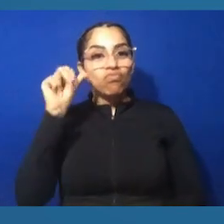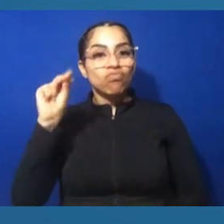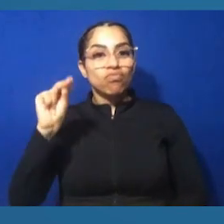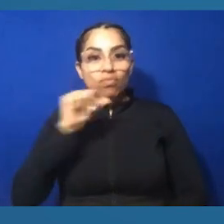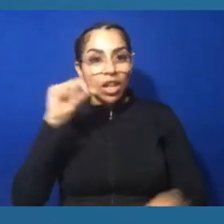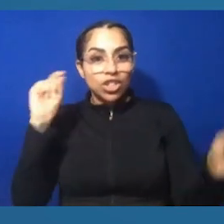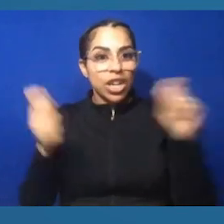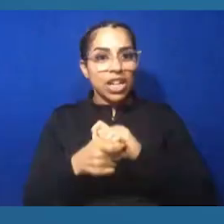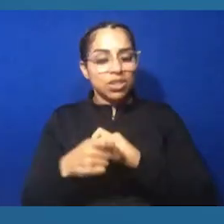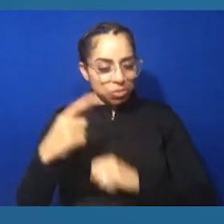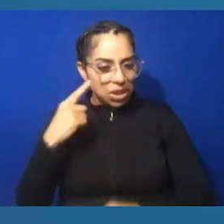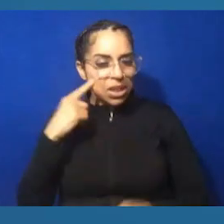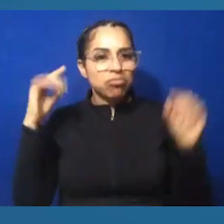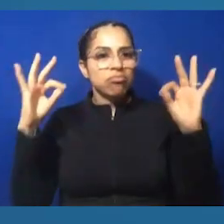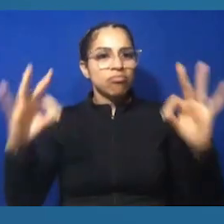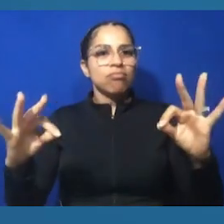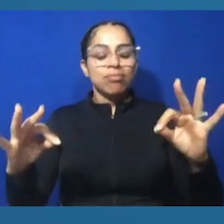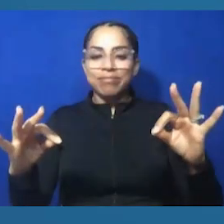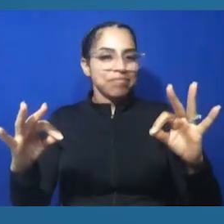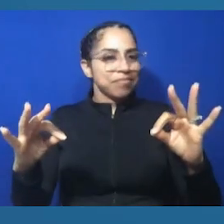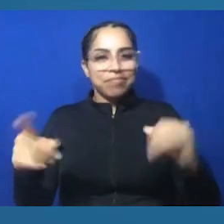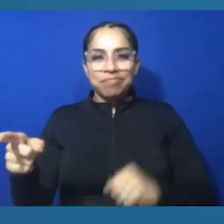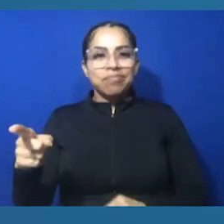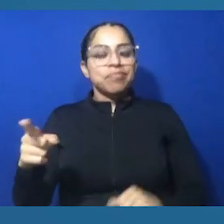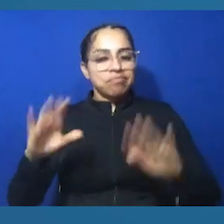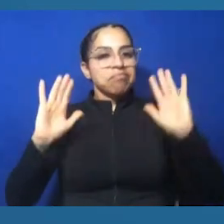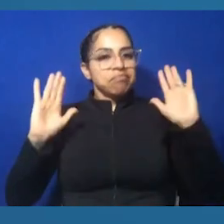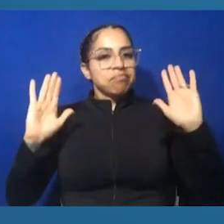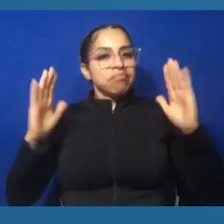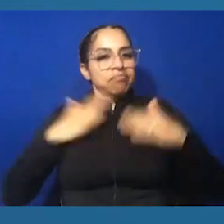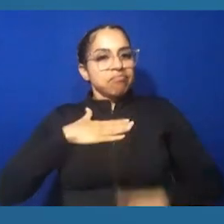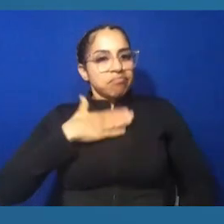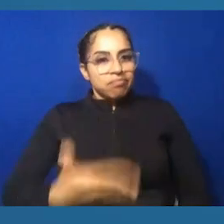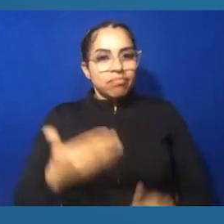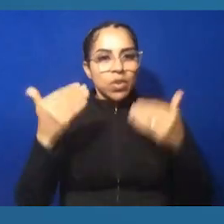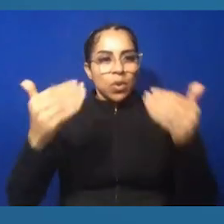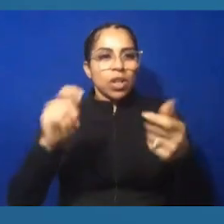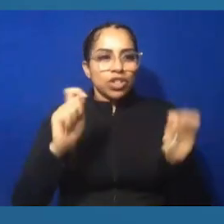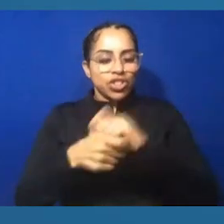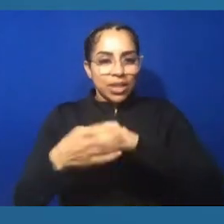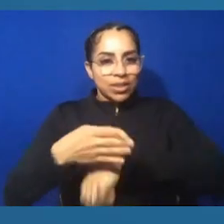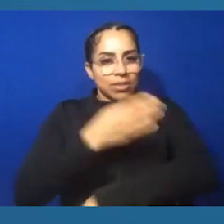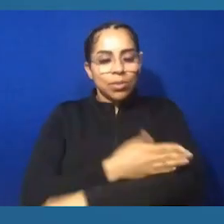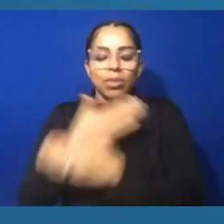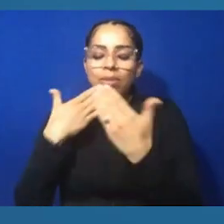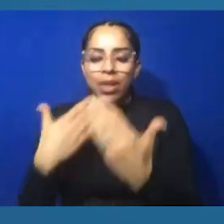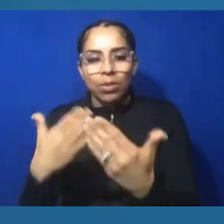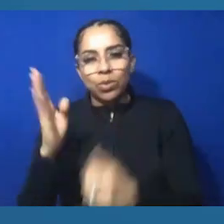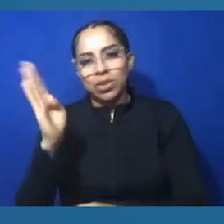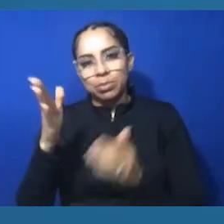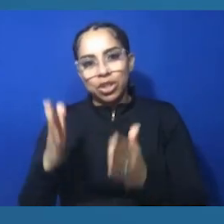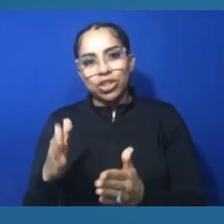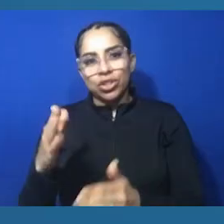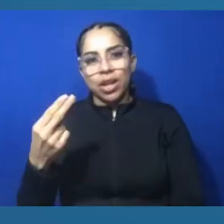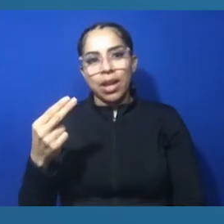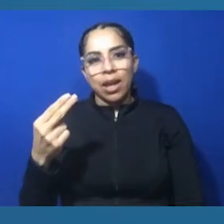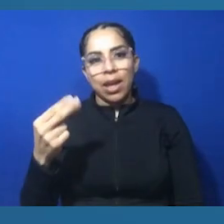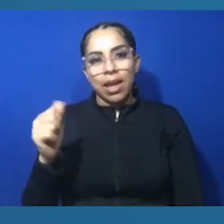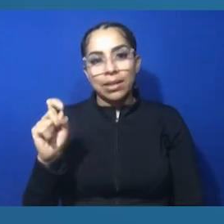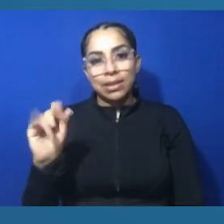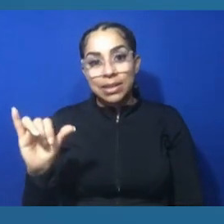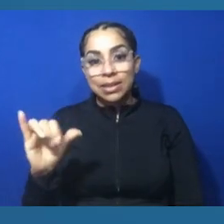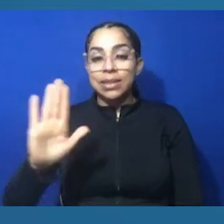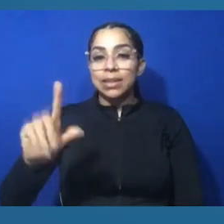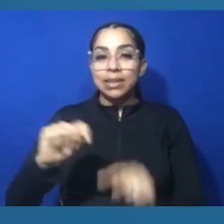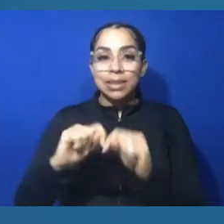it's purpose, they made sure that the changes got done. So I want to thank Speaker Hastie and his team, as well as the rest